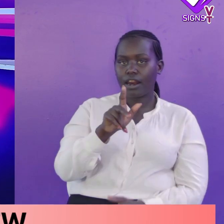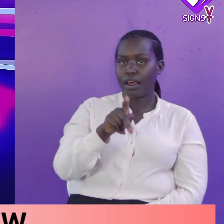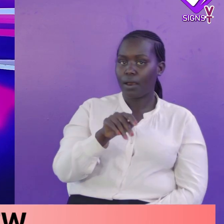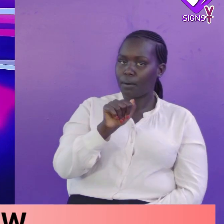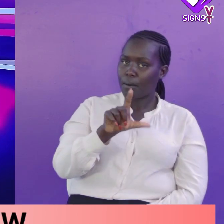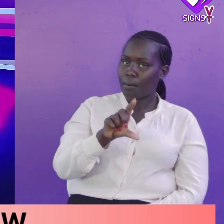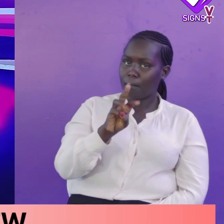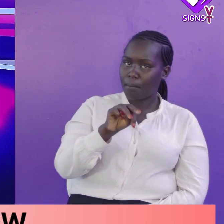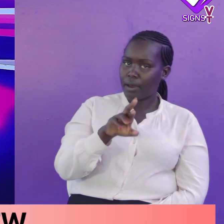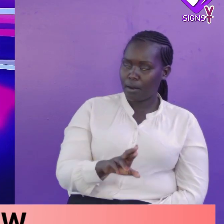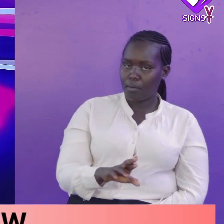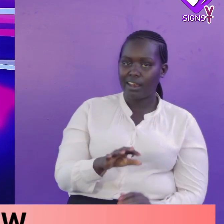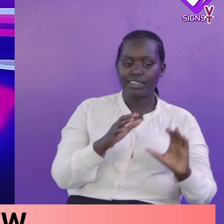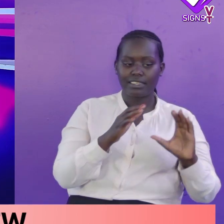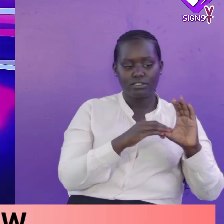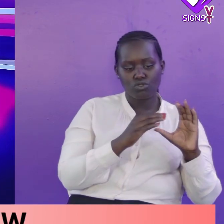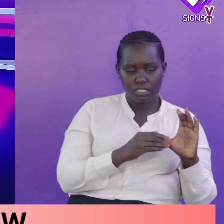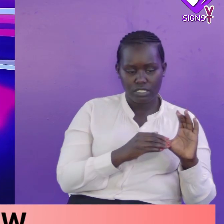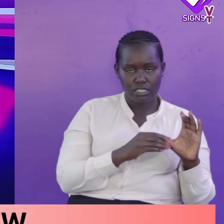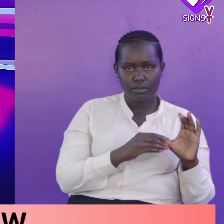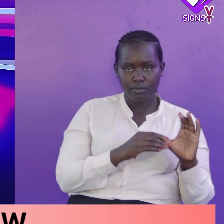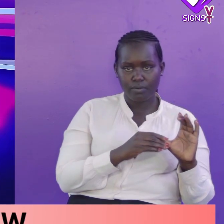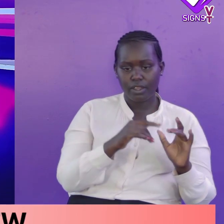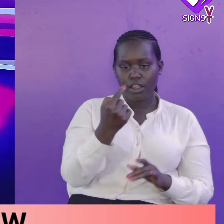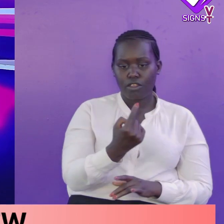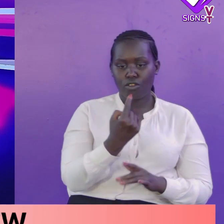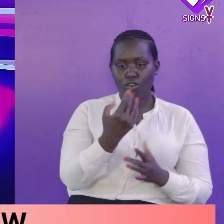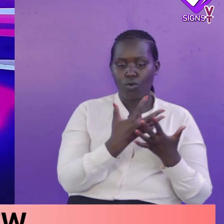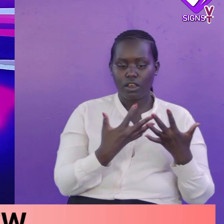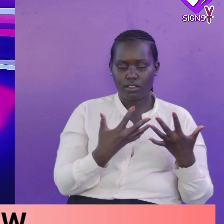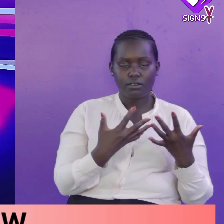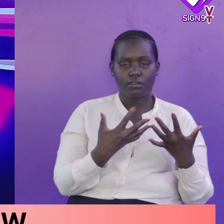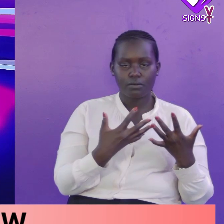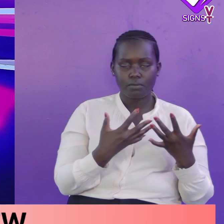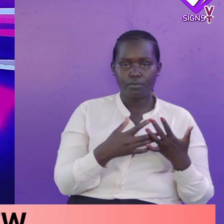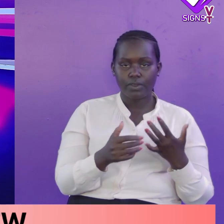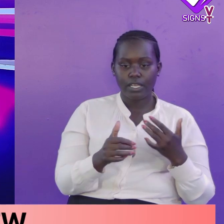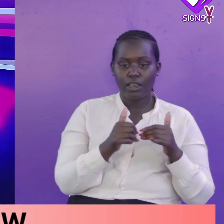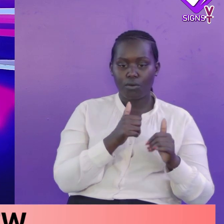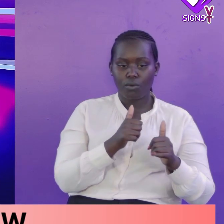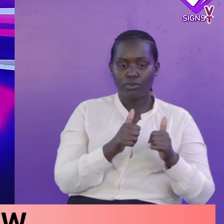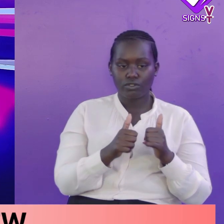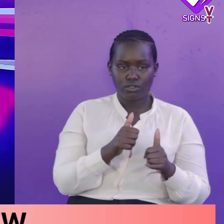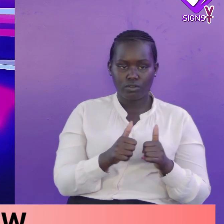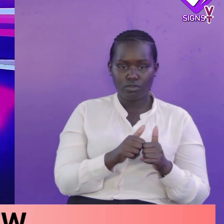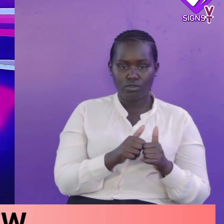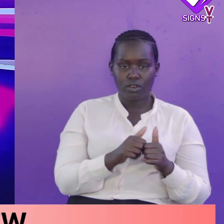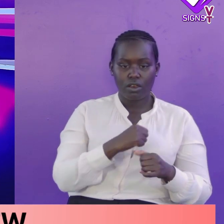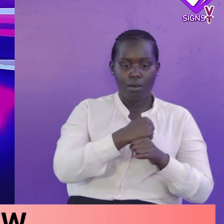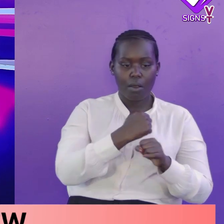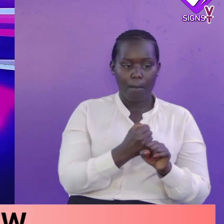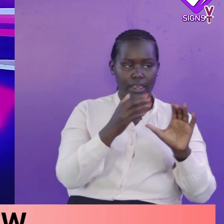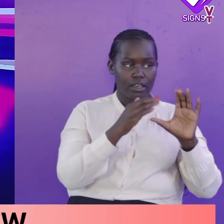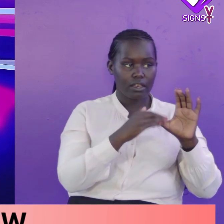Caicedo in defense. The only thing that could be making